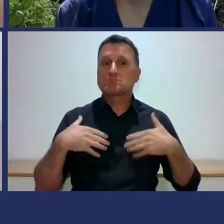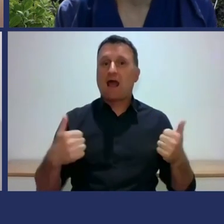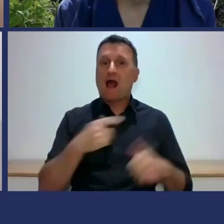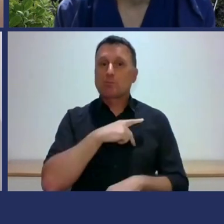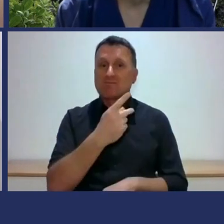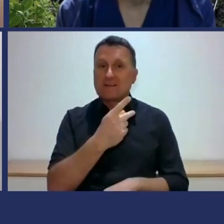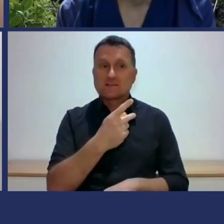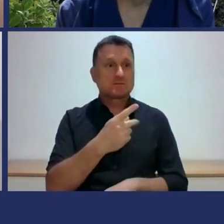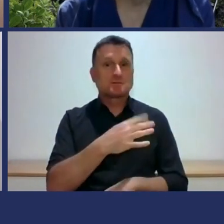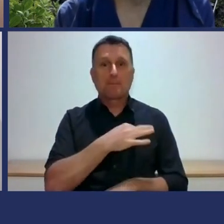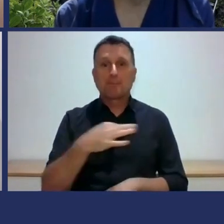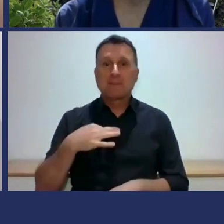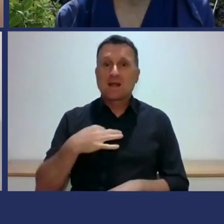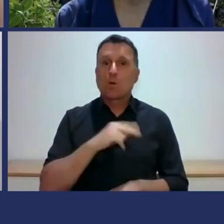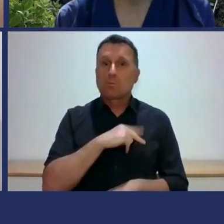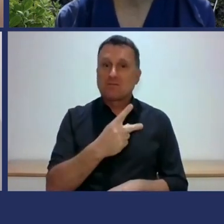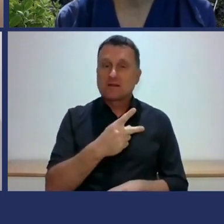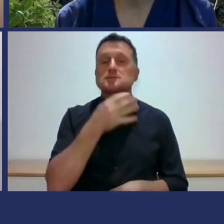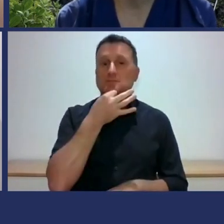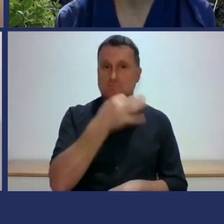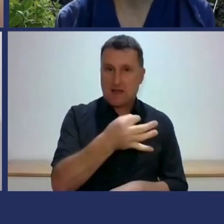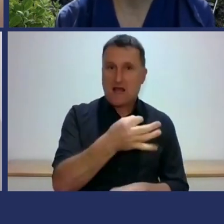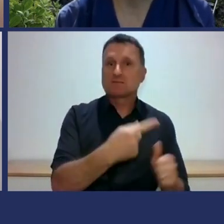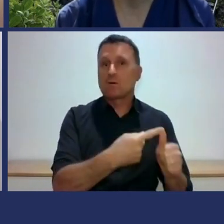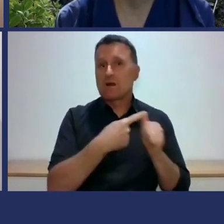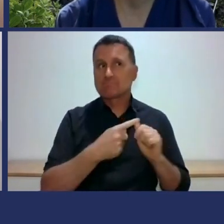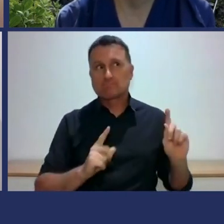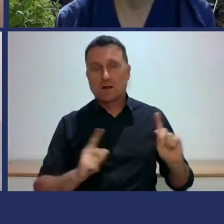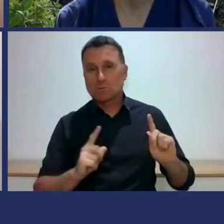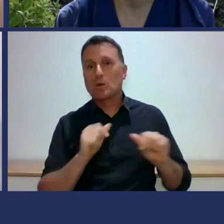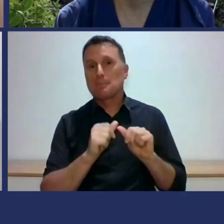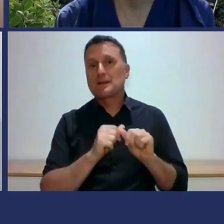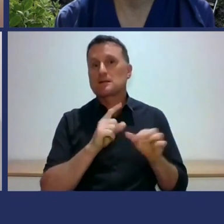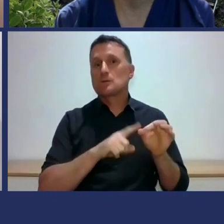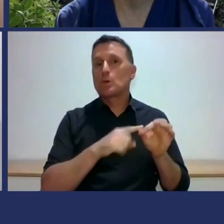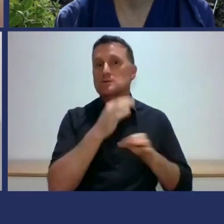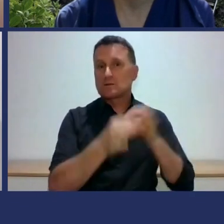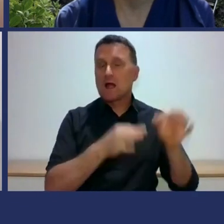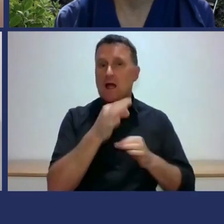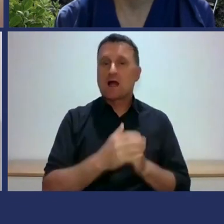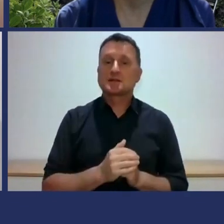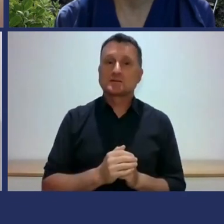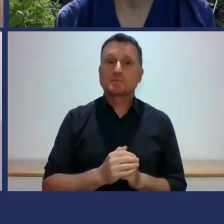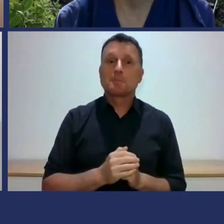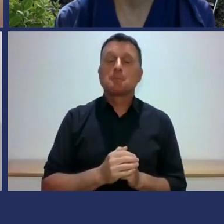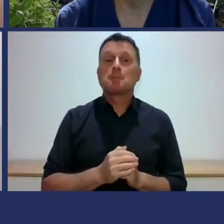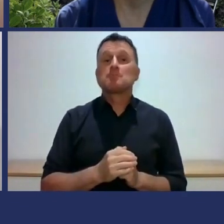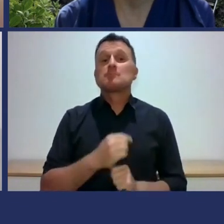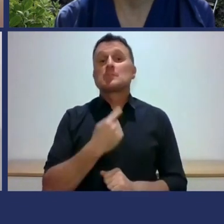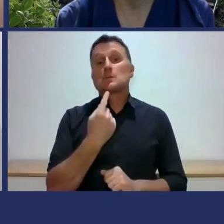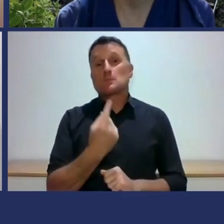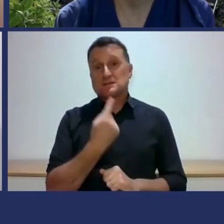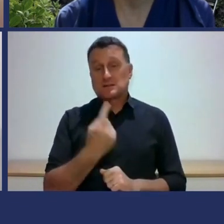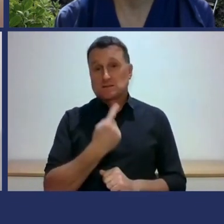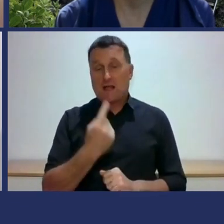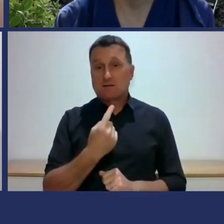to clarify that, you know, the New Zealand midwives, your New Zealand College of Midwives, your position is this is